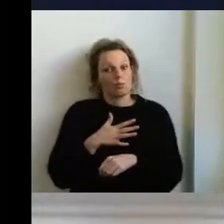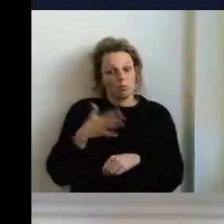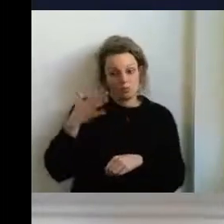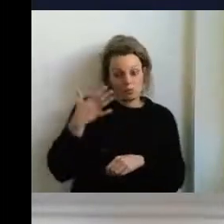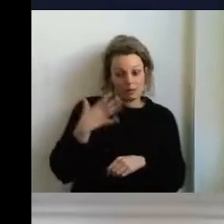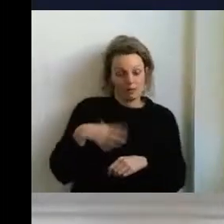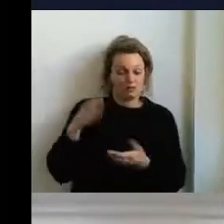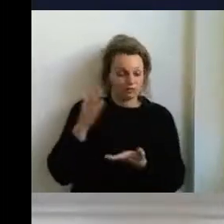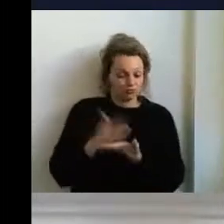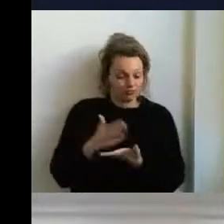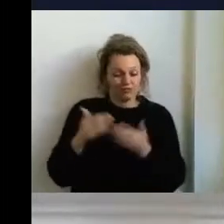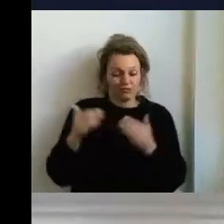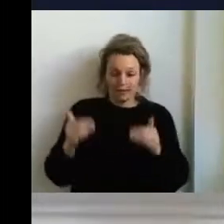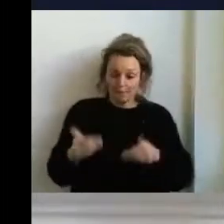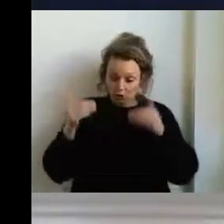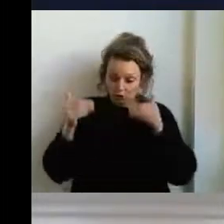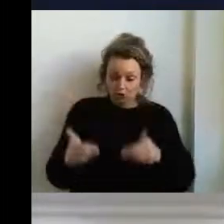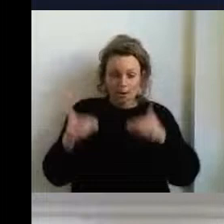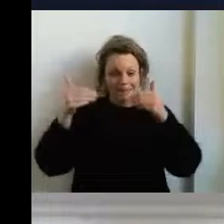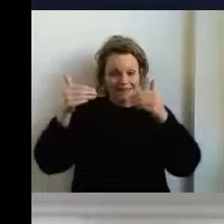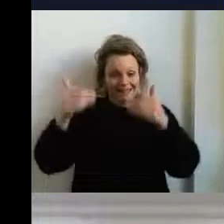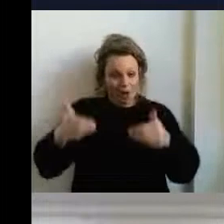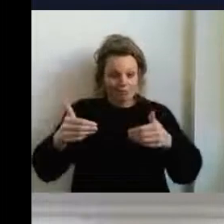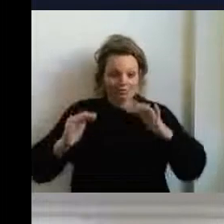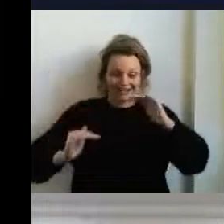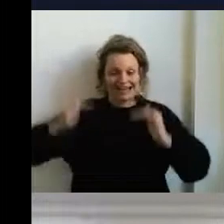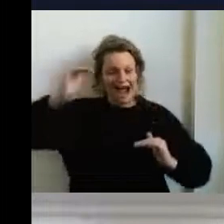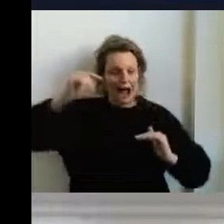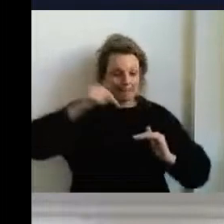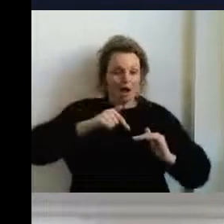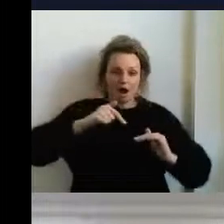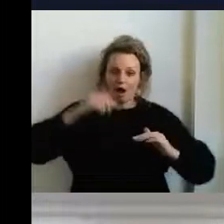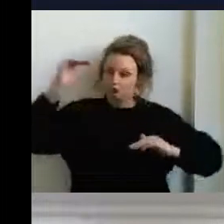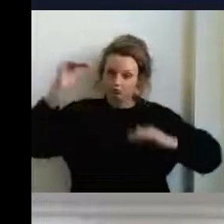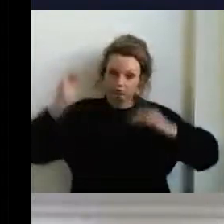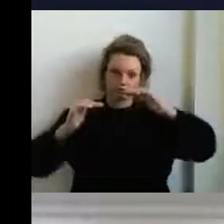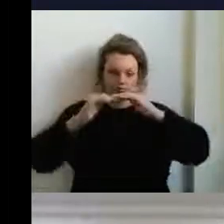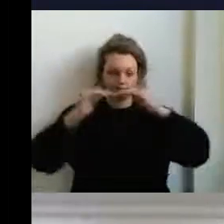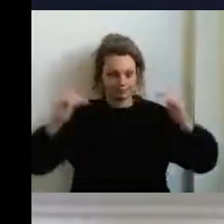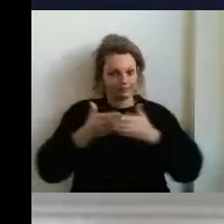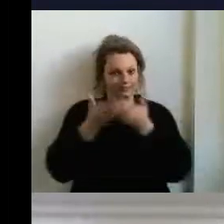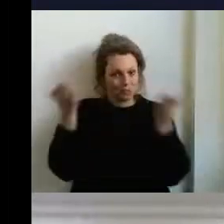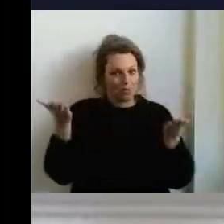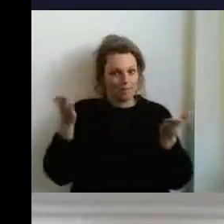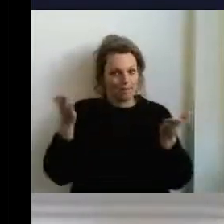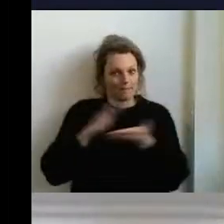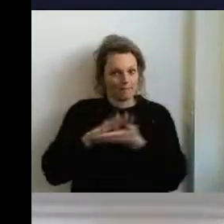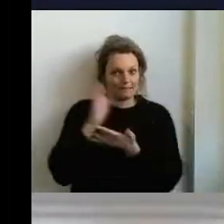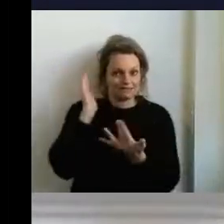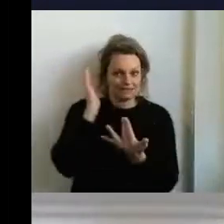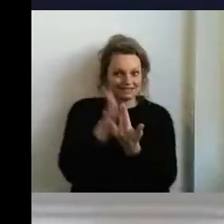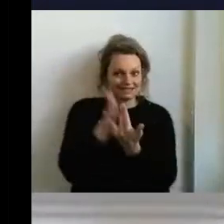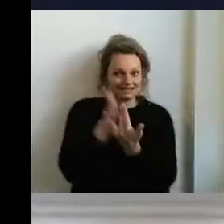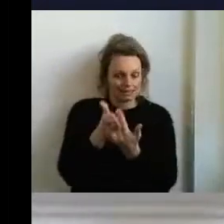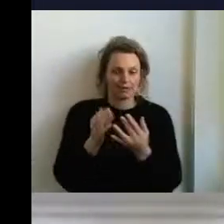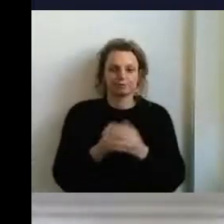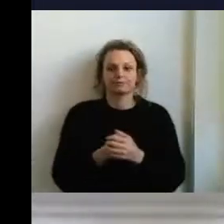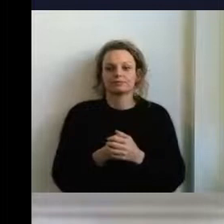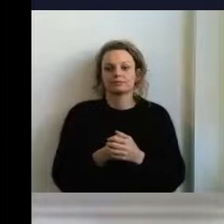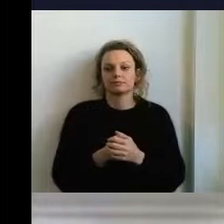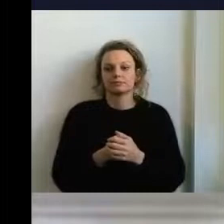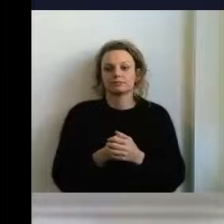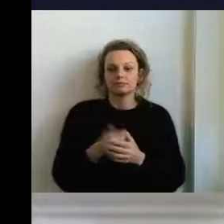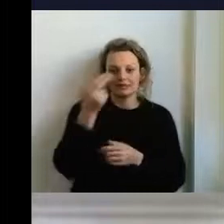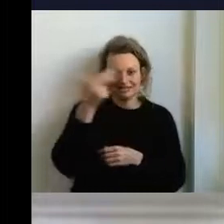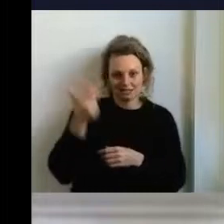push beyond closing gaps to delivering that delight across the board. Natasha, designer. No matter what your abilities are,